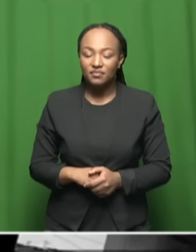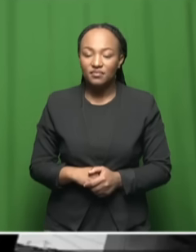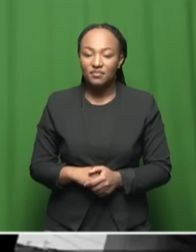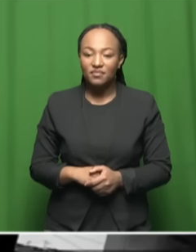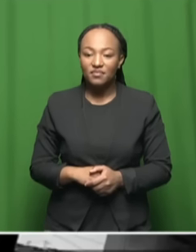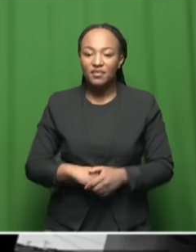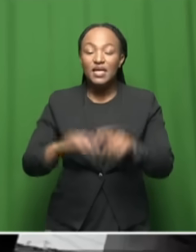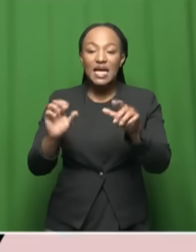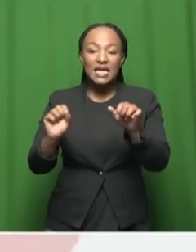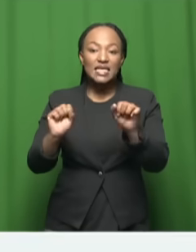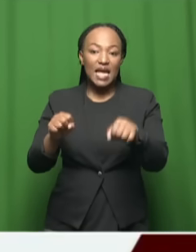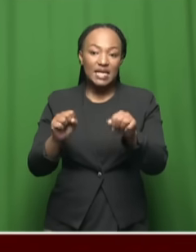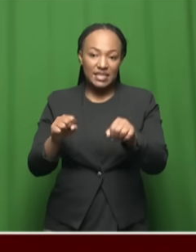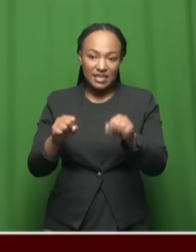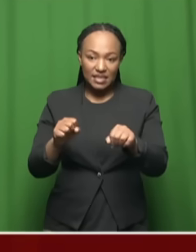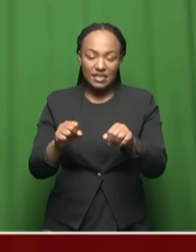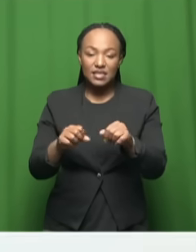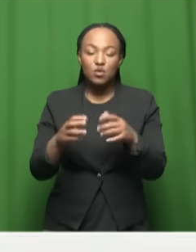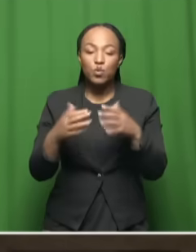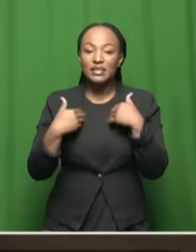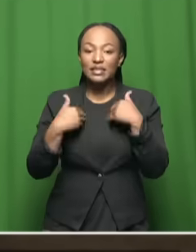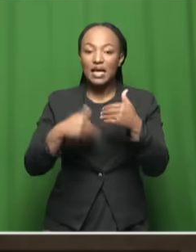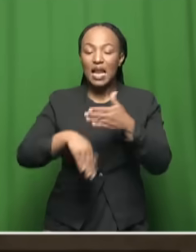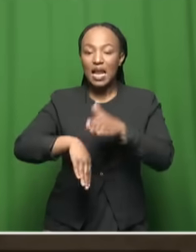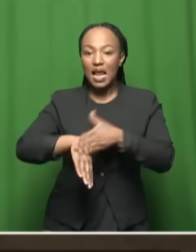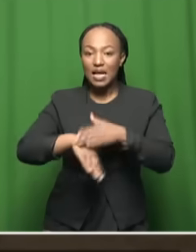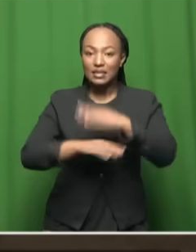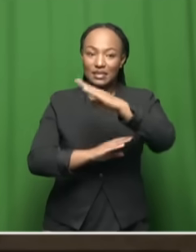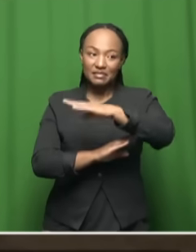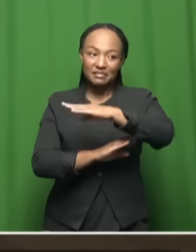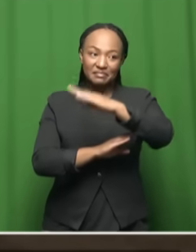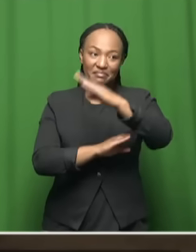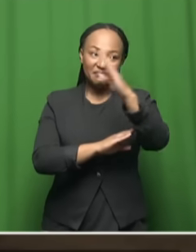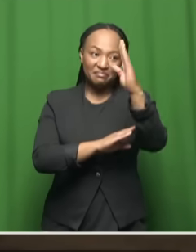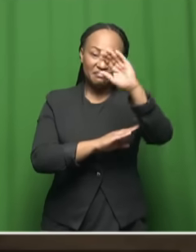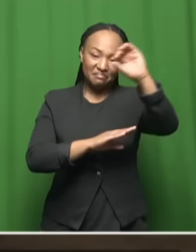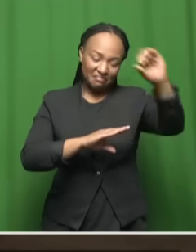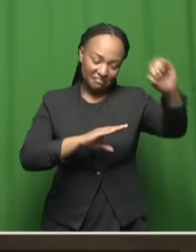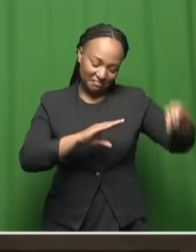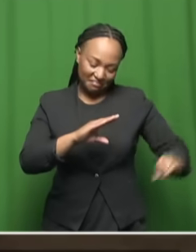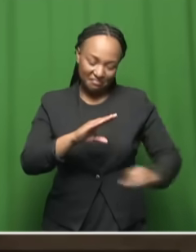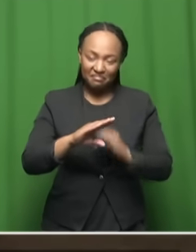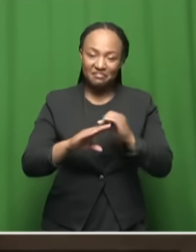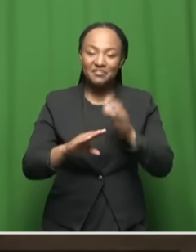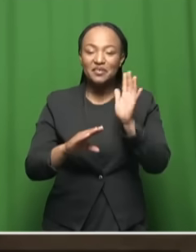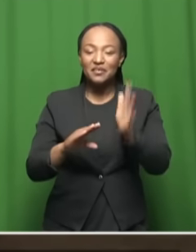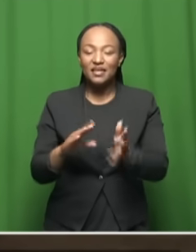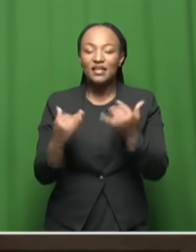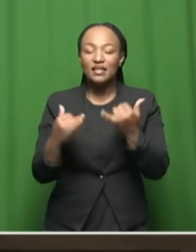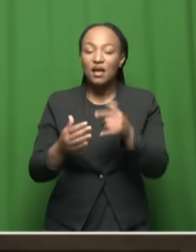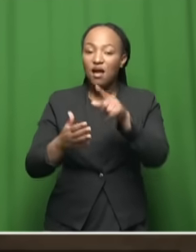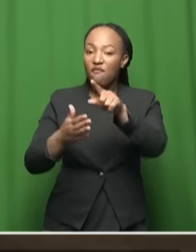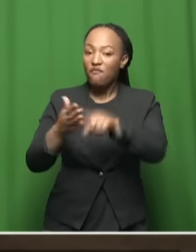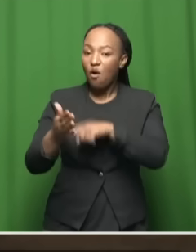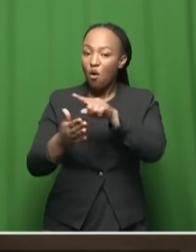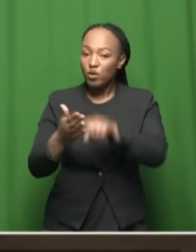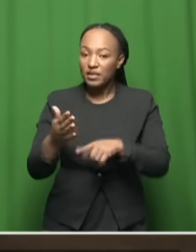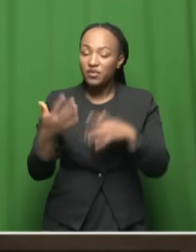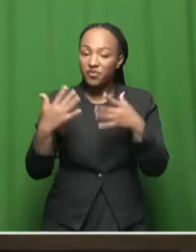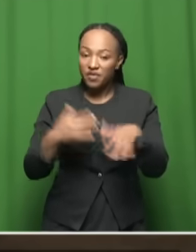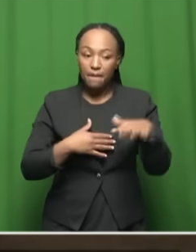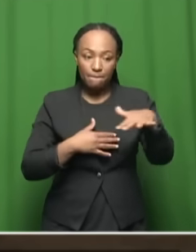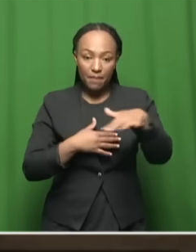Yes, absolutely. We started the late shift. We're burning the midnight oil here. We're going straight through. But all the voting stations we visited so